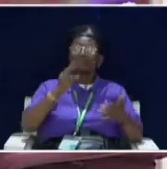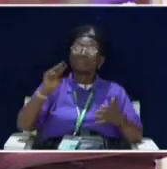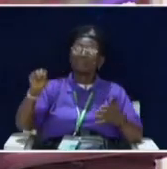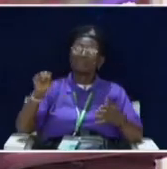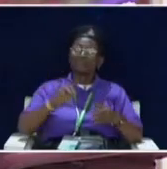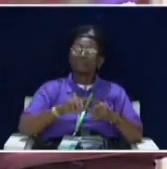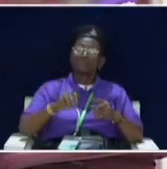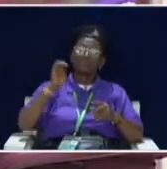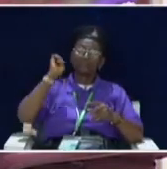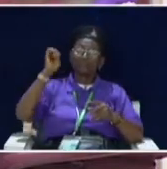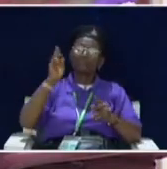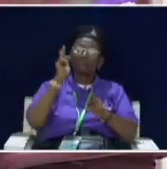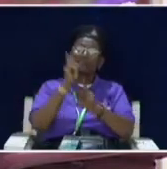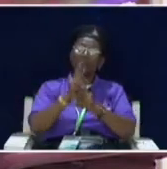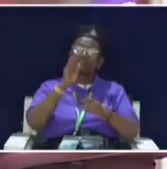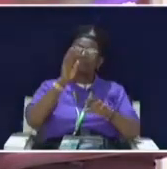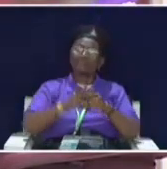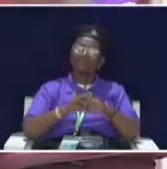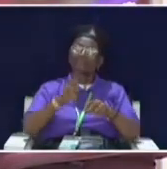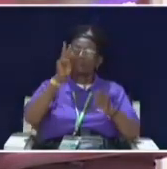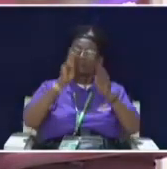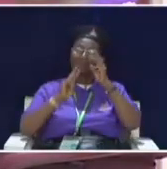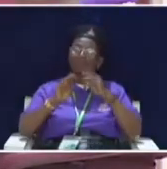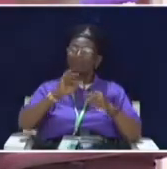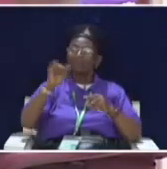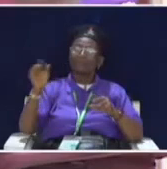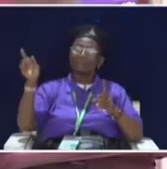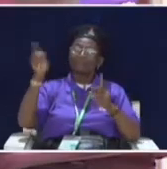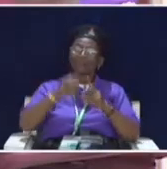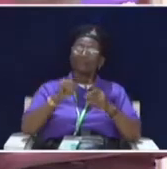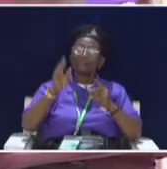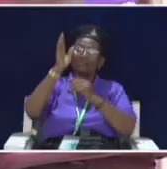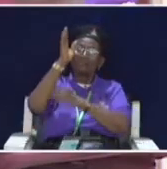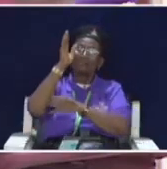kígbe lóhùn rárá síwájú sí. Until God heard him. Títí Ọlọ́run fi gbọ́.